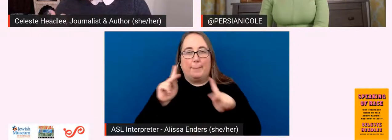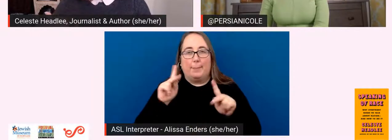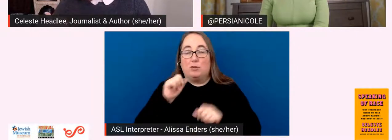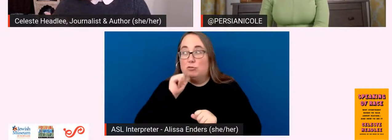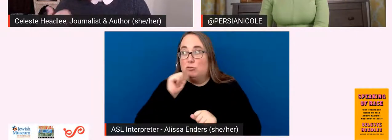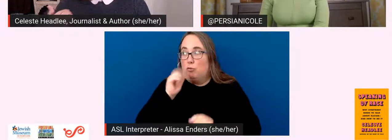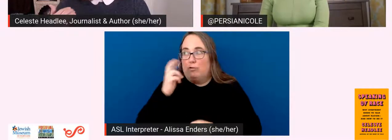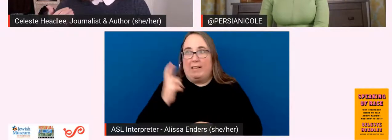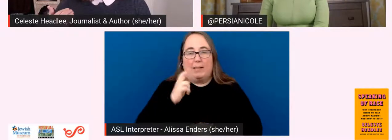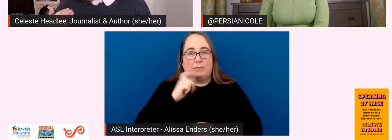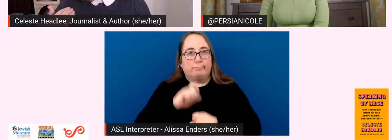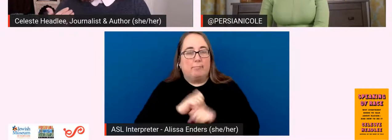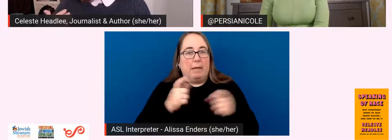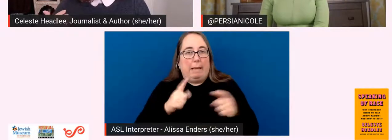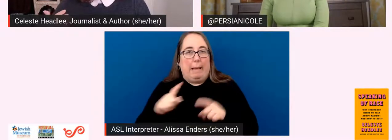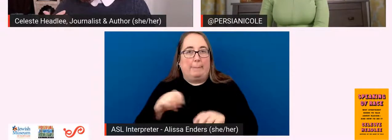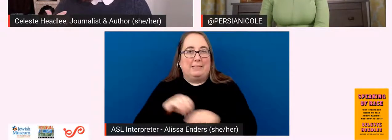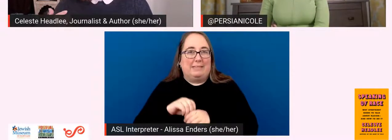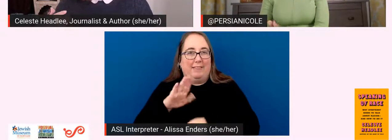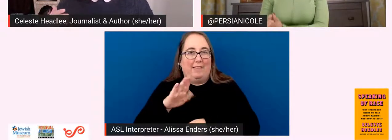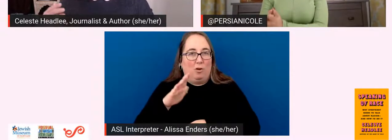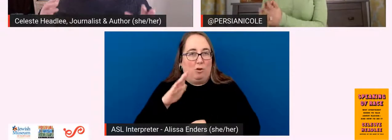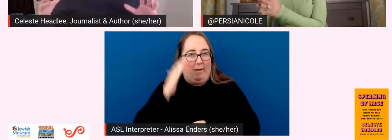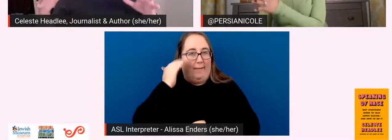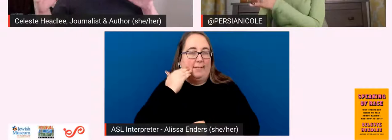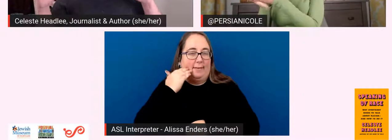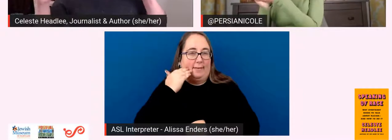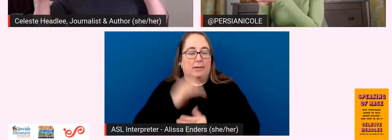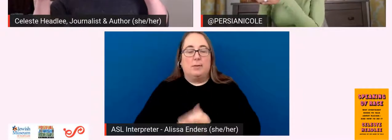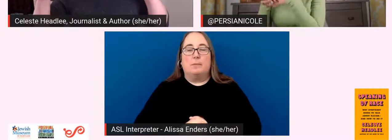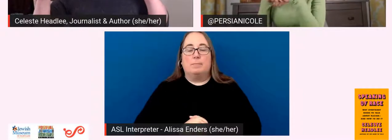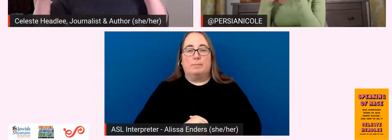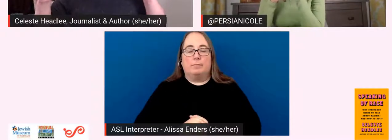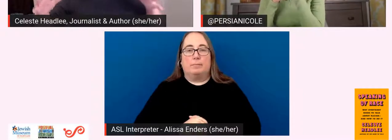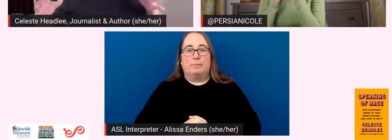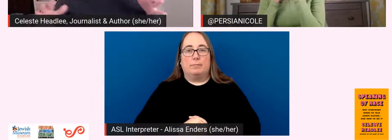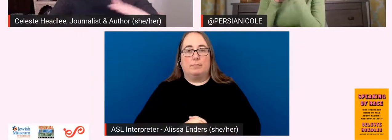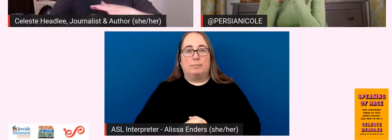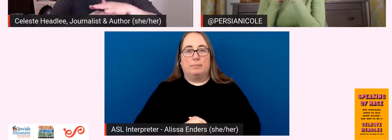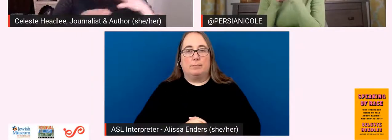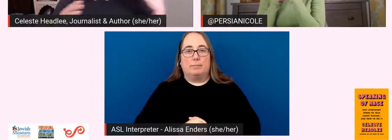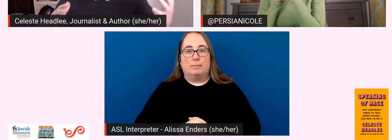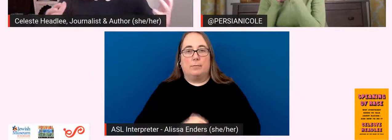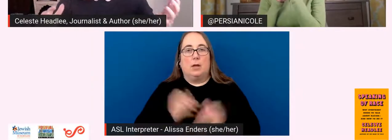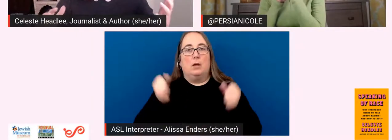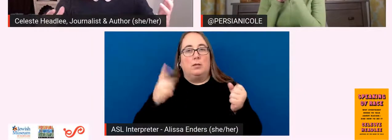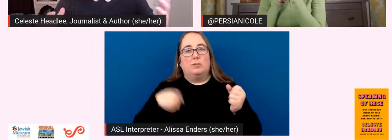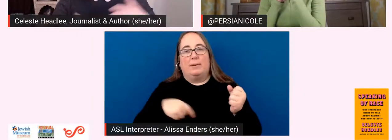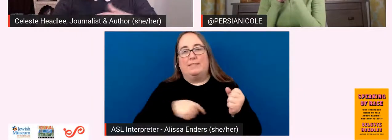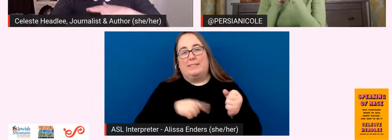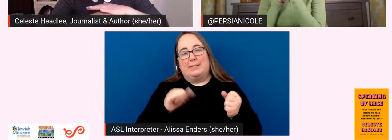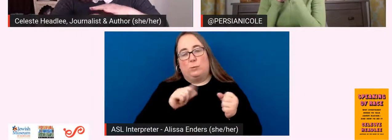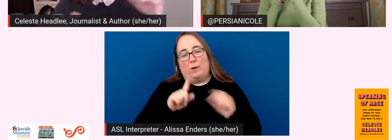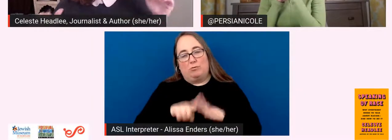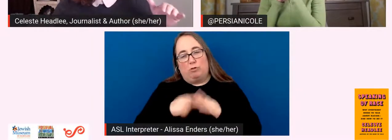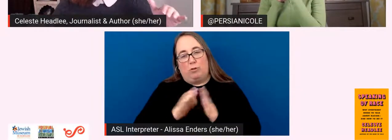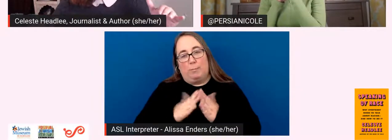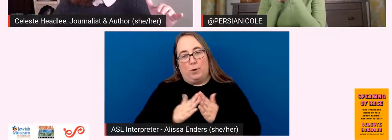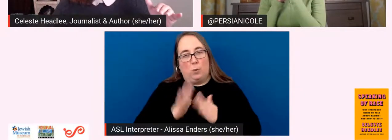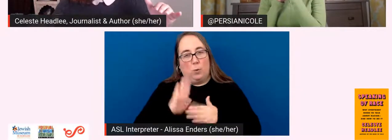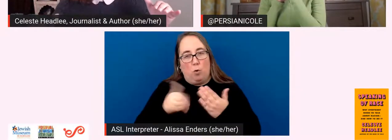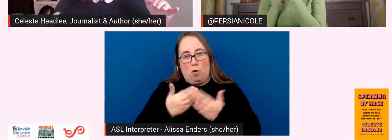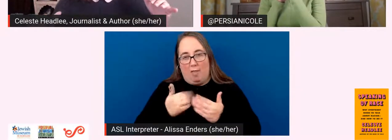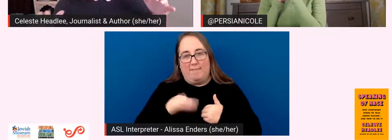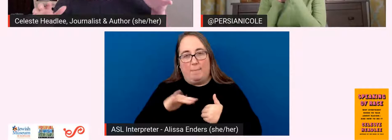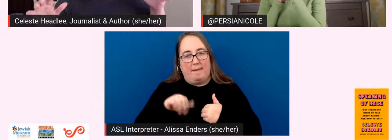realize exists inside of their subconscious. Mm-hmm. In other words, there are so many of us. In fact, this is where I start the book, right? We are all